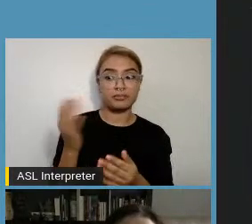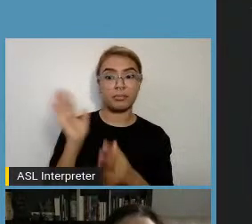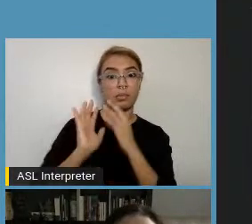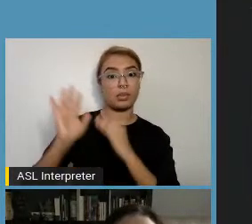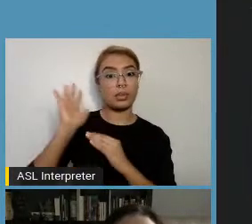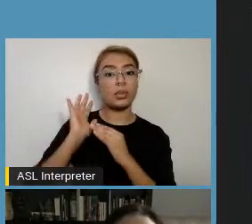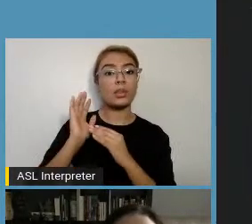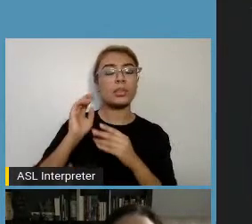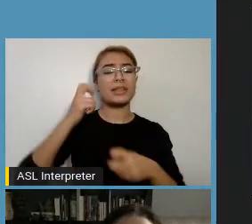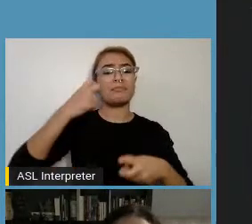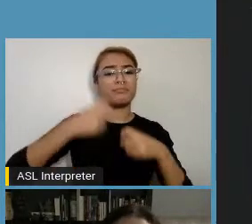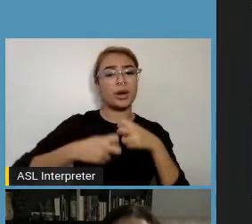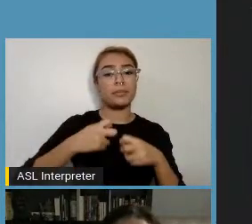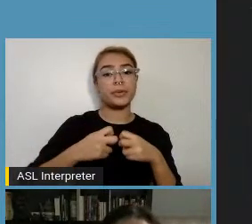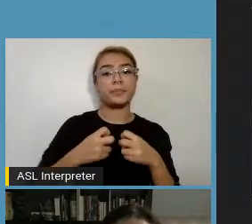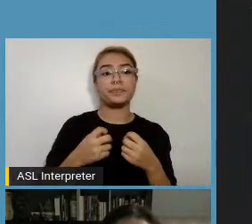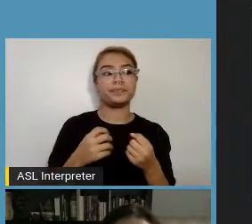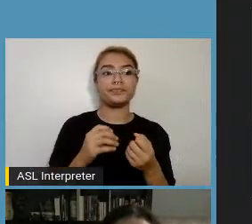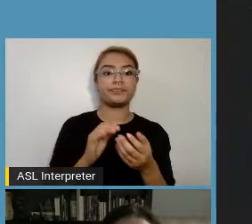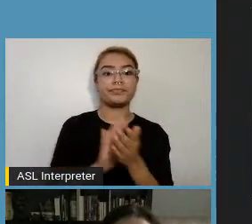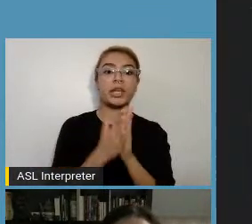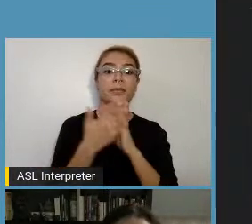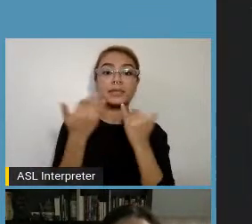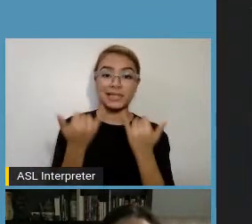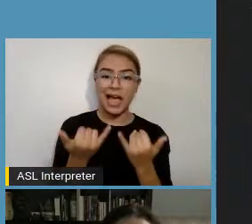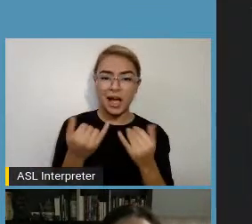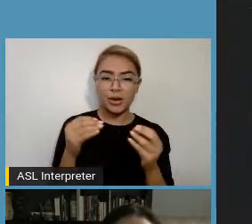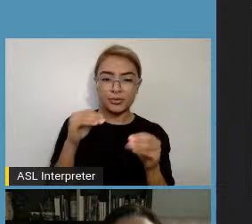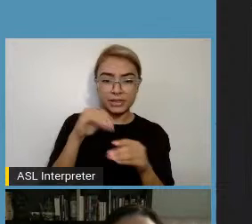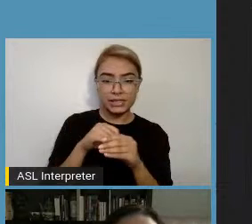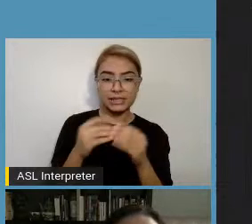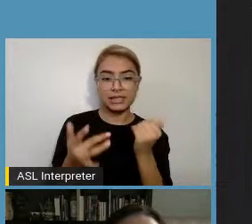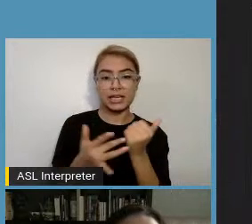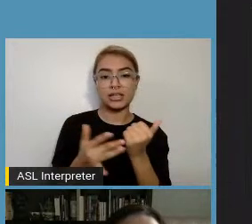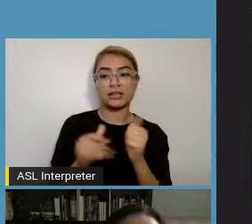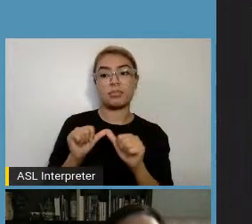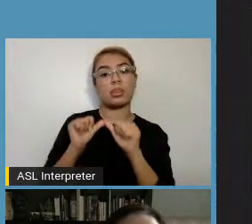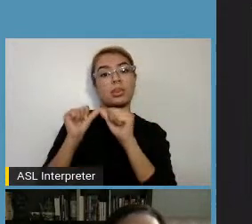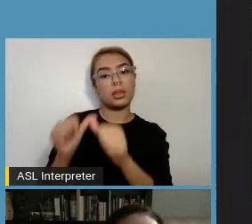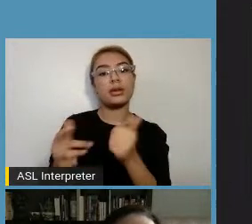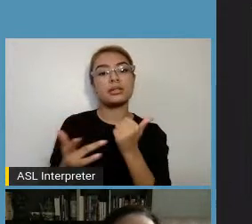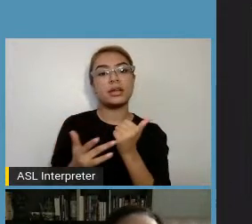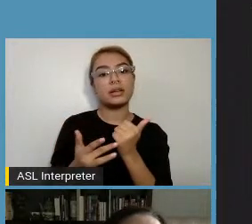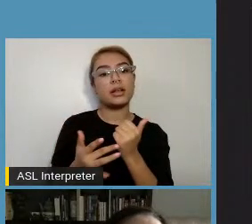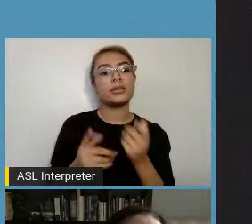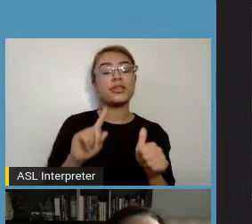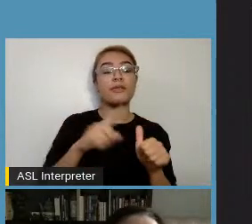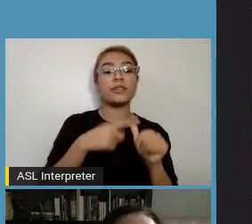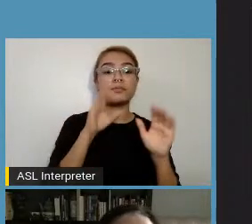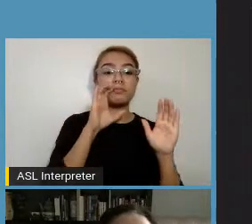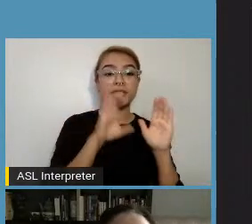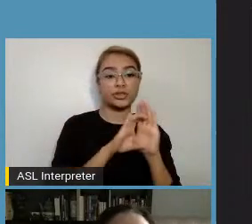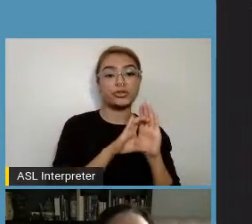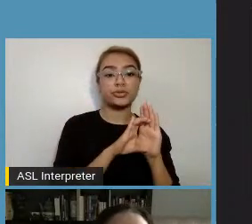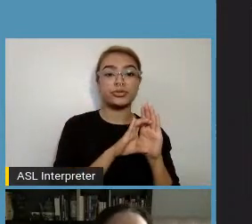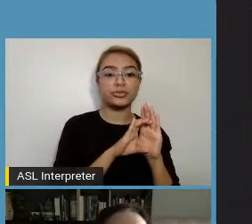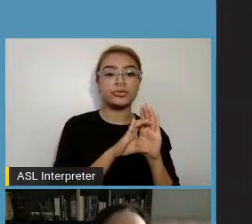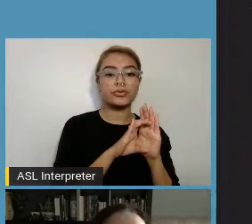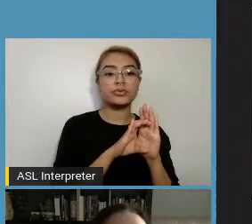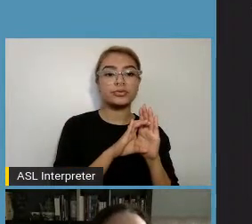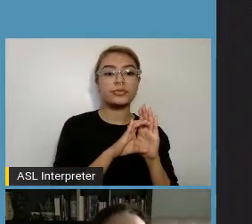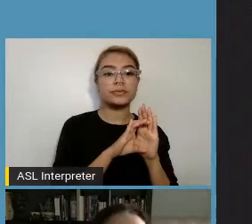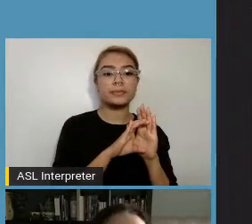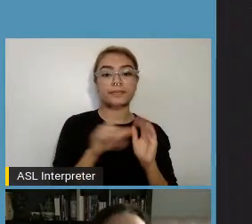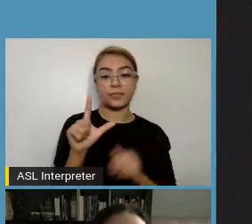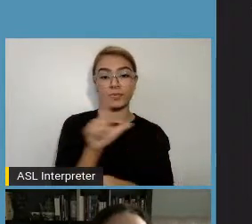has become in technology and in preserving technology. So the first picture that we've got here